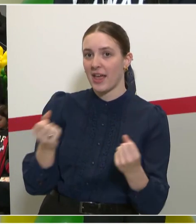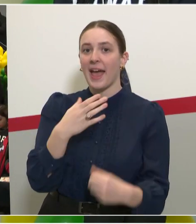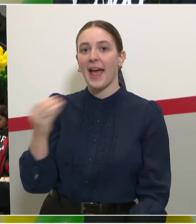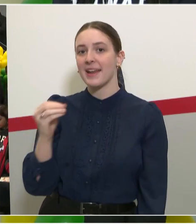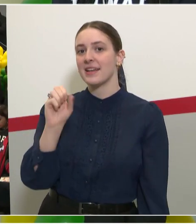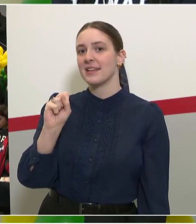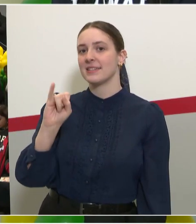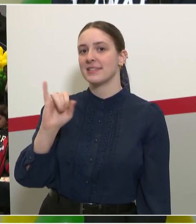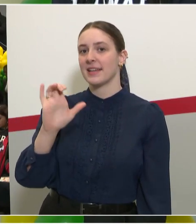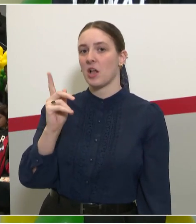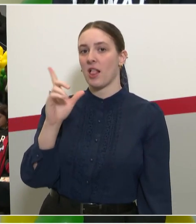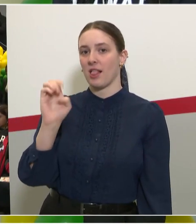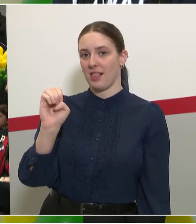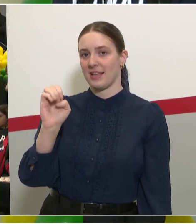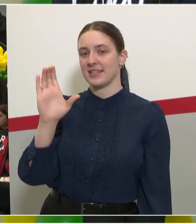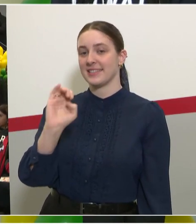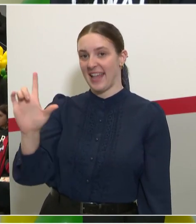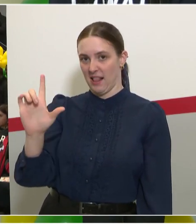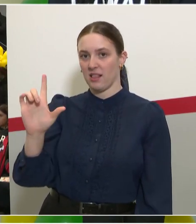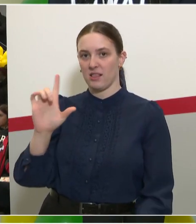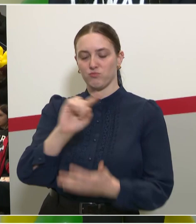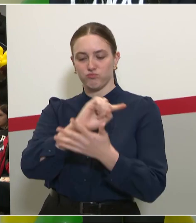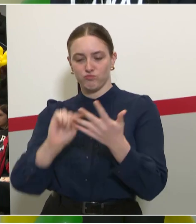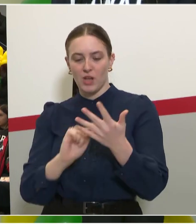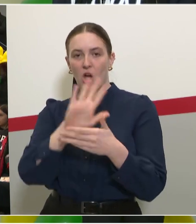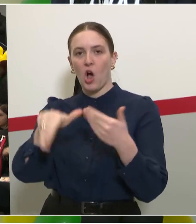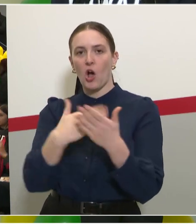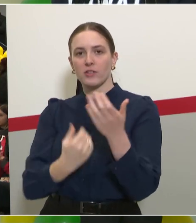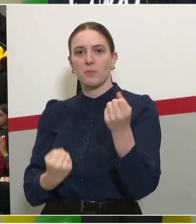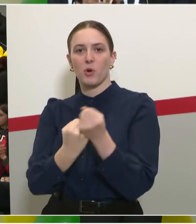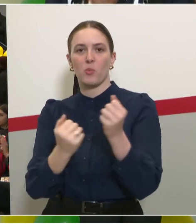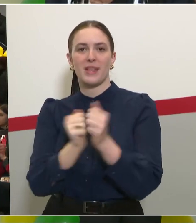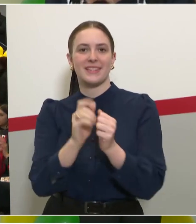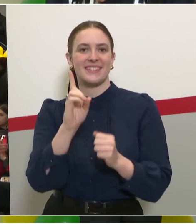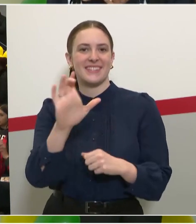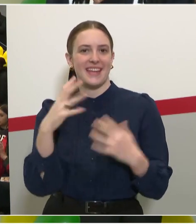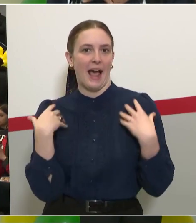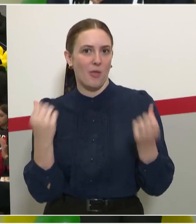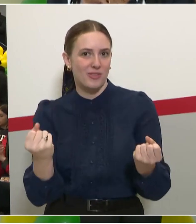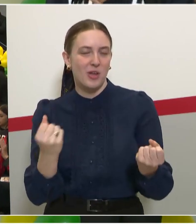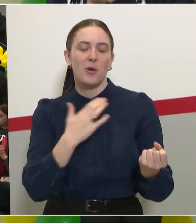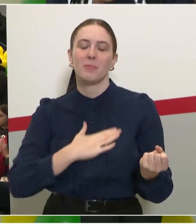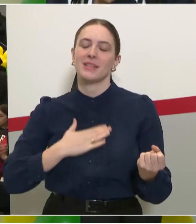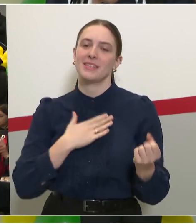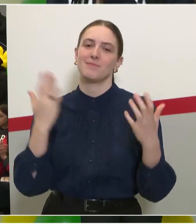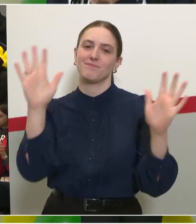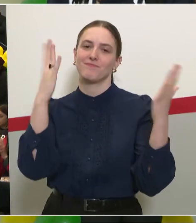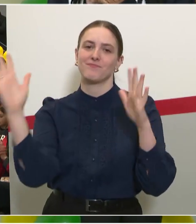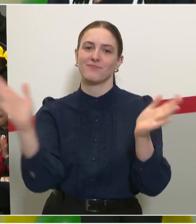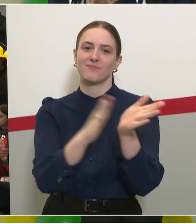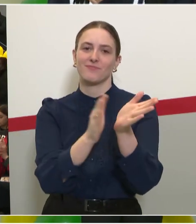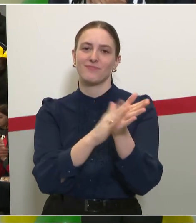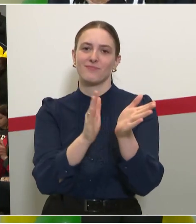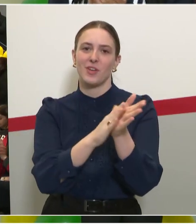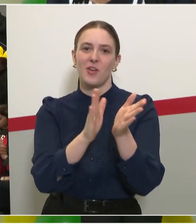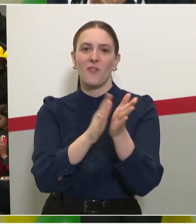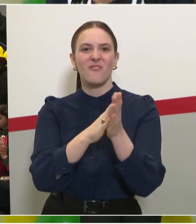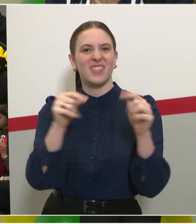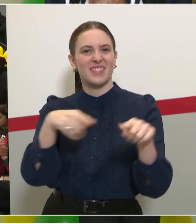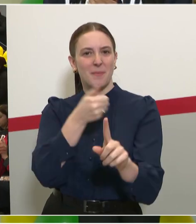all supported by DC Health. So please give a round of applause for the impact that the city is